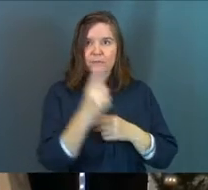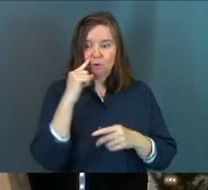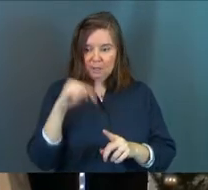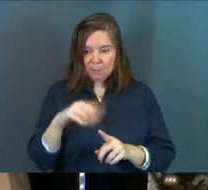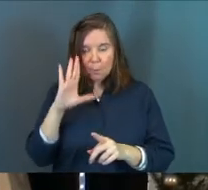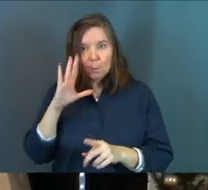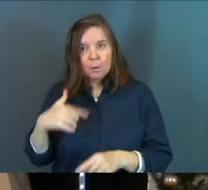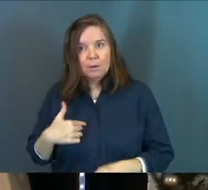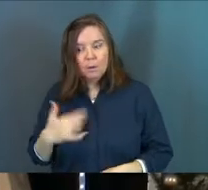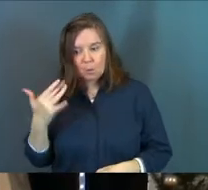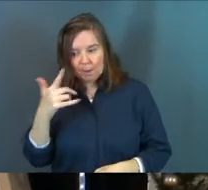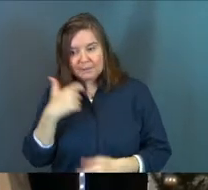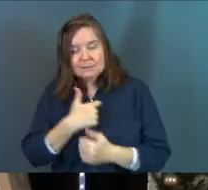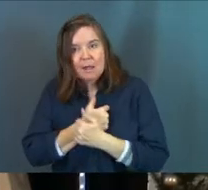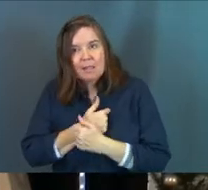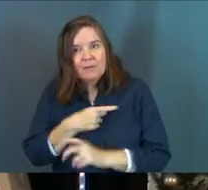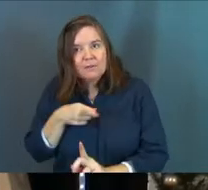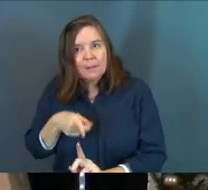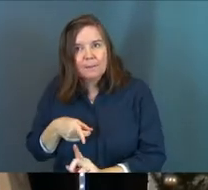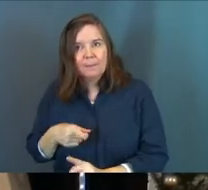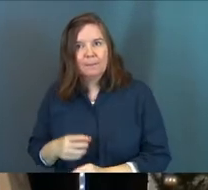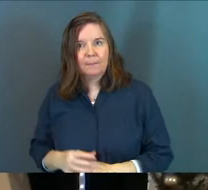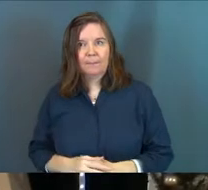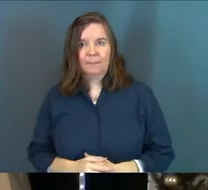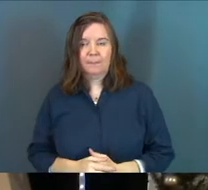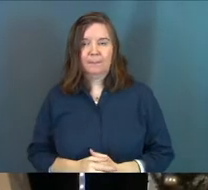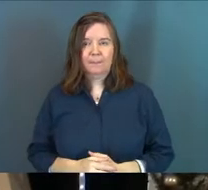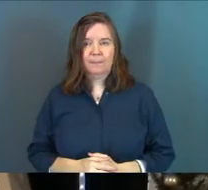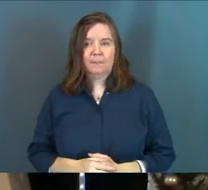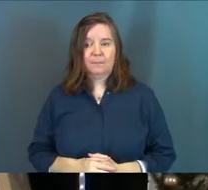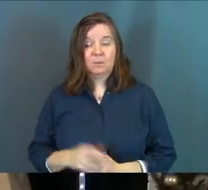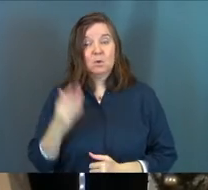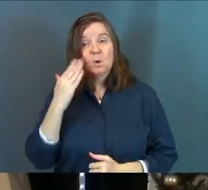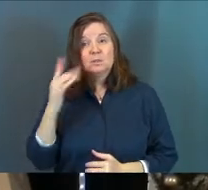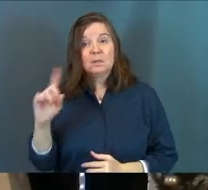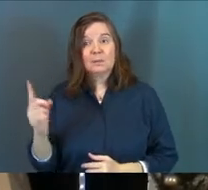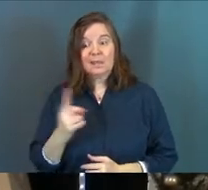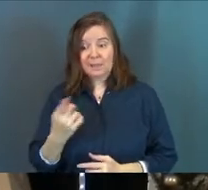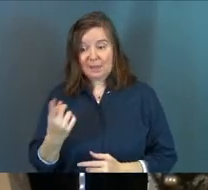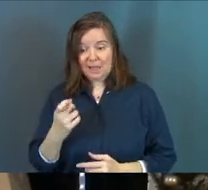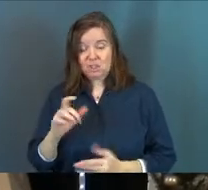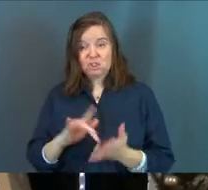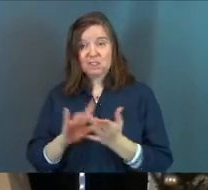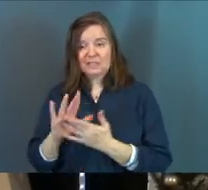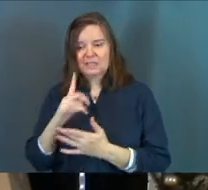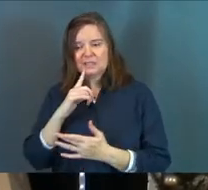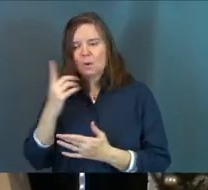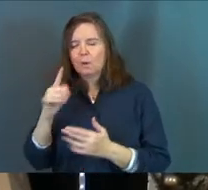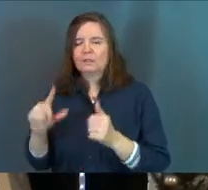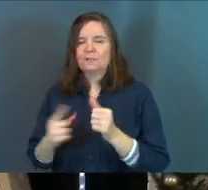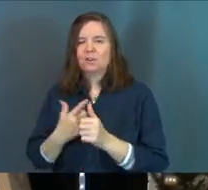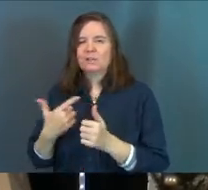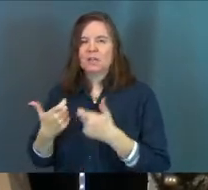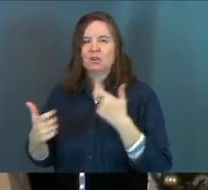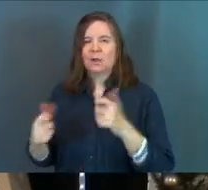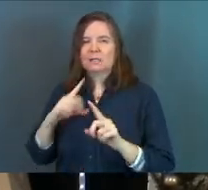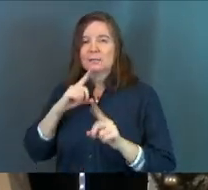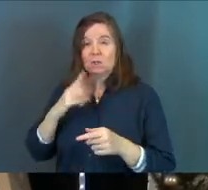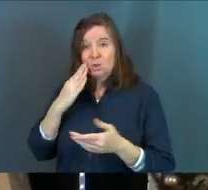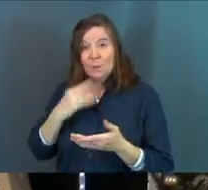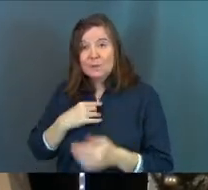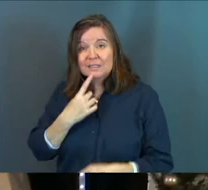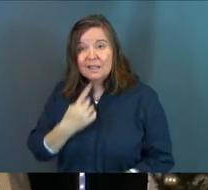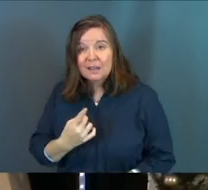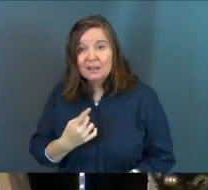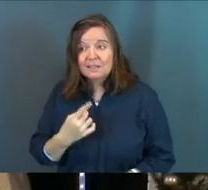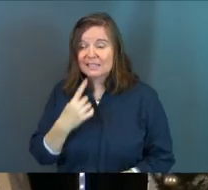Why? Because I loved him. You know, somebody came and they asked Jesus, they said, what's the first and greatest commandment? Do you know what he